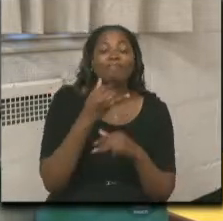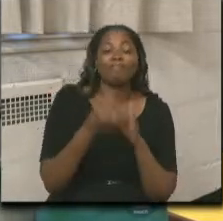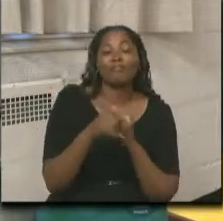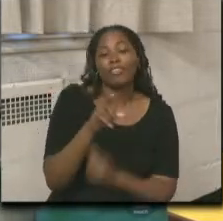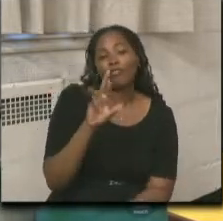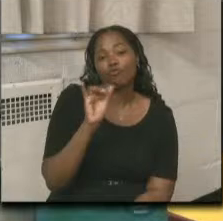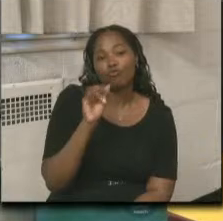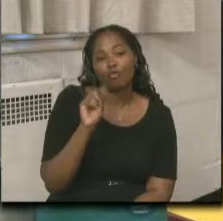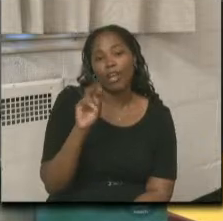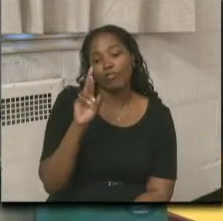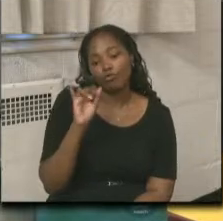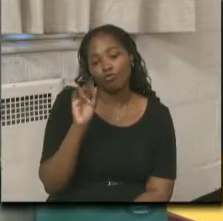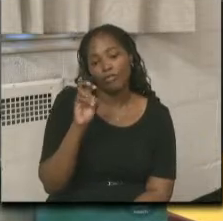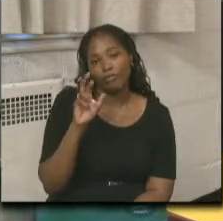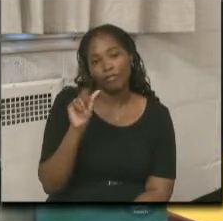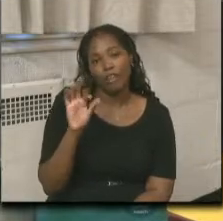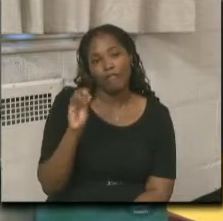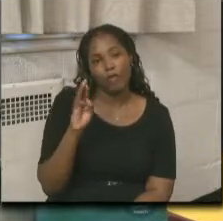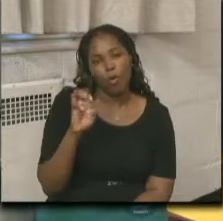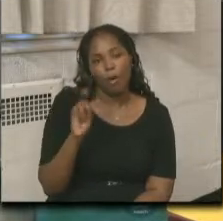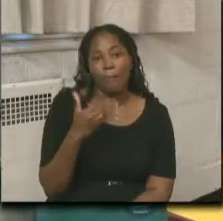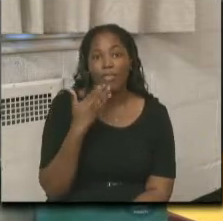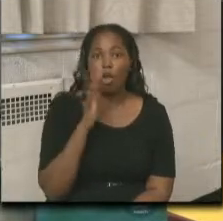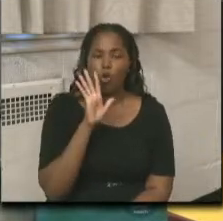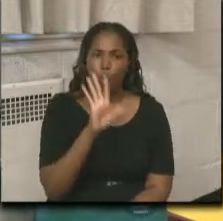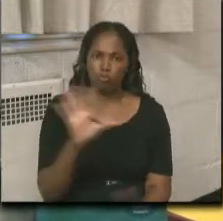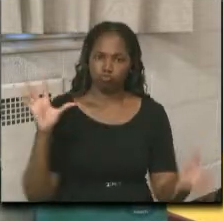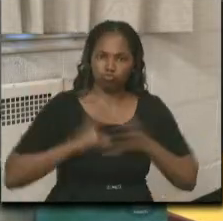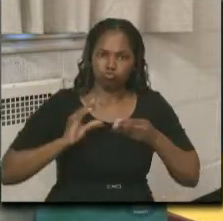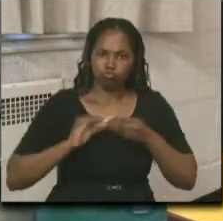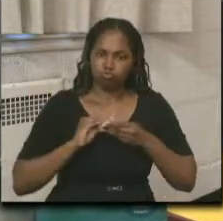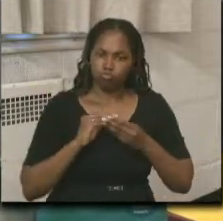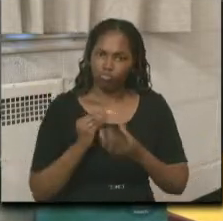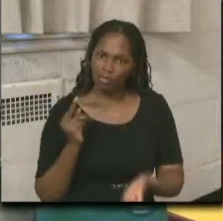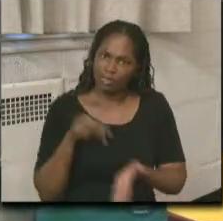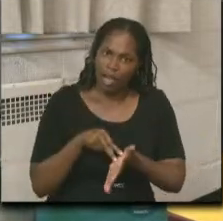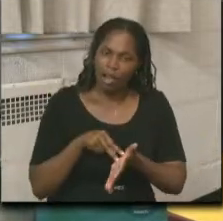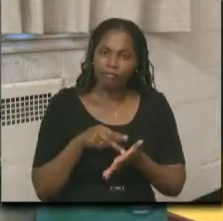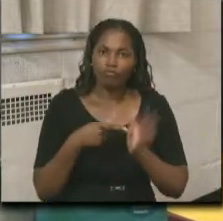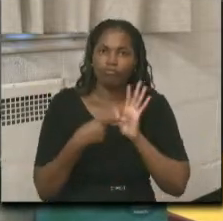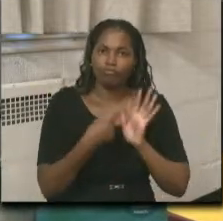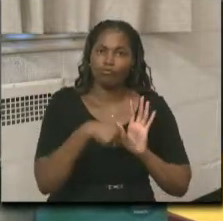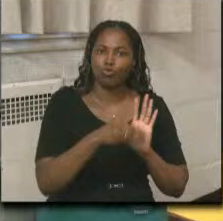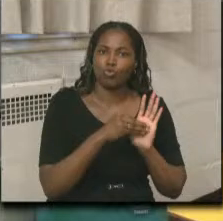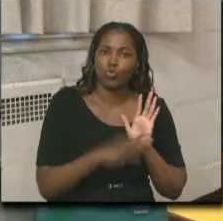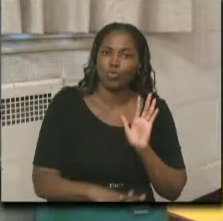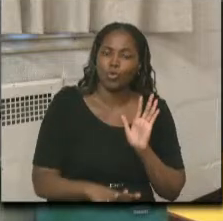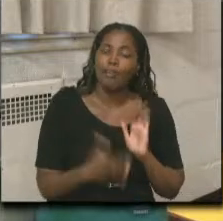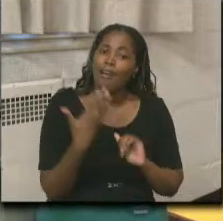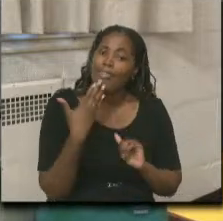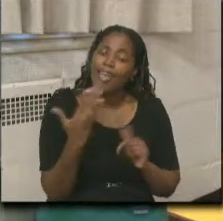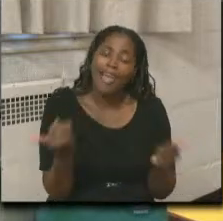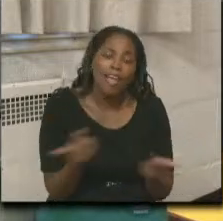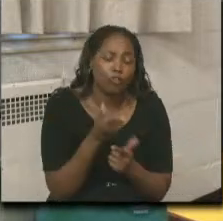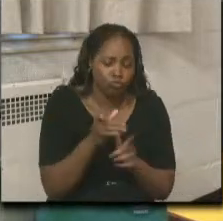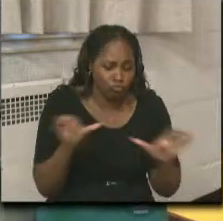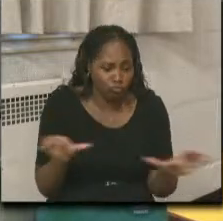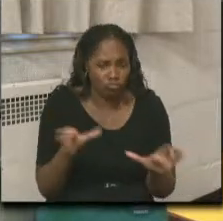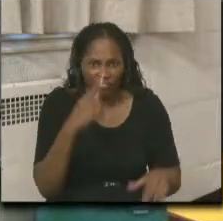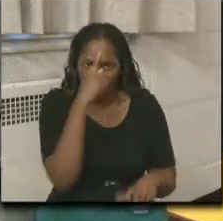Rivera-Forbes, thank you for being a dynamic voice for our students. Thank you for everything you've done for students while on the